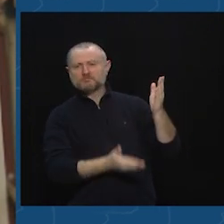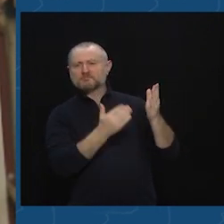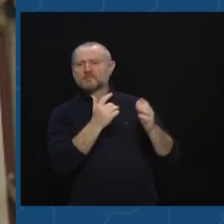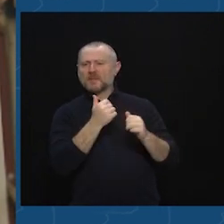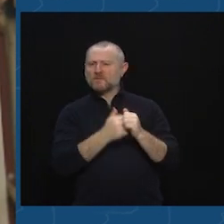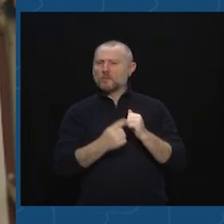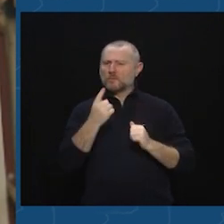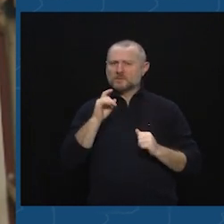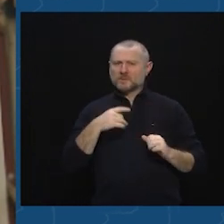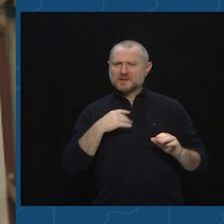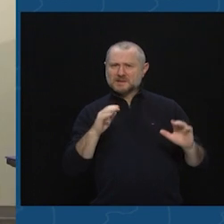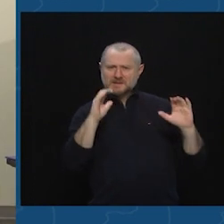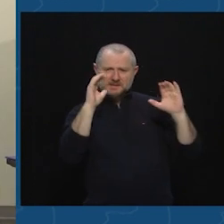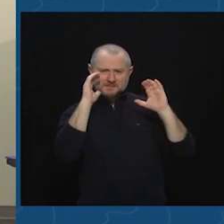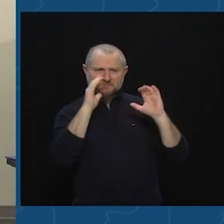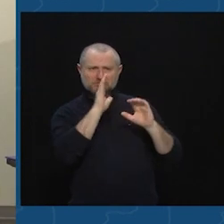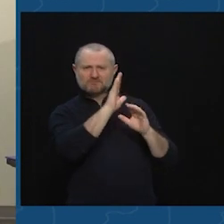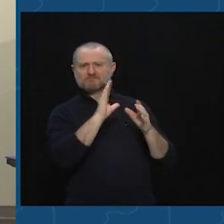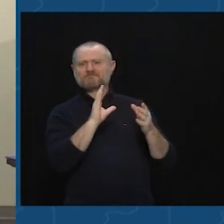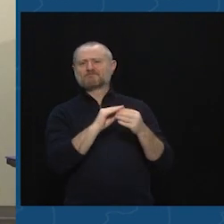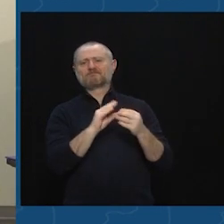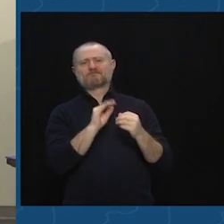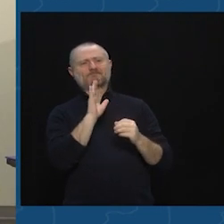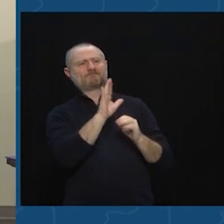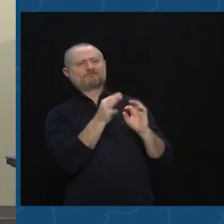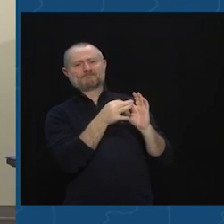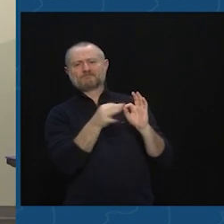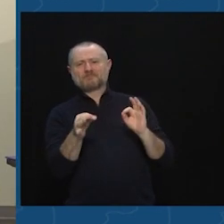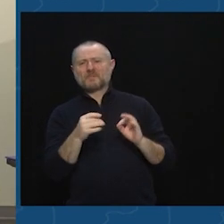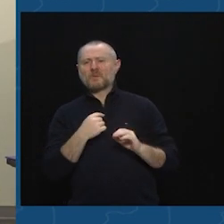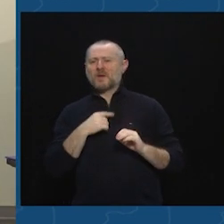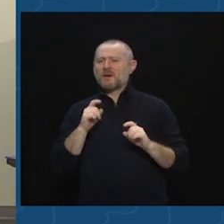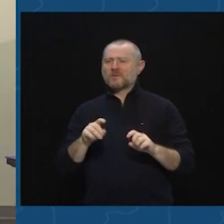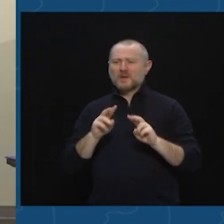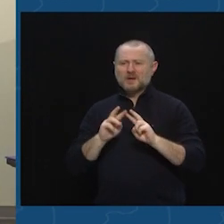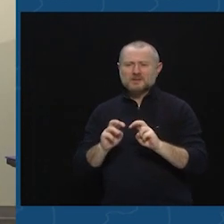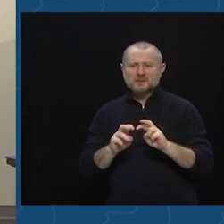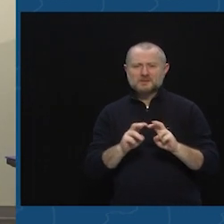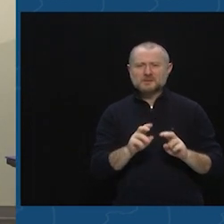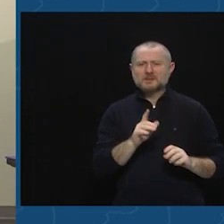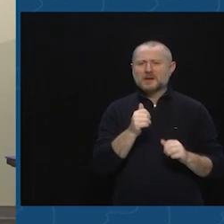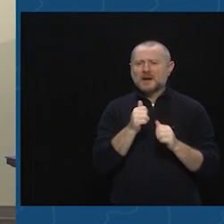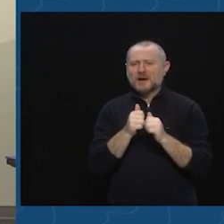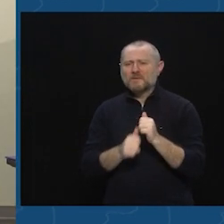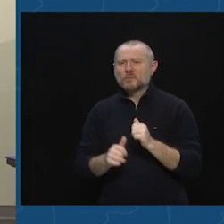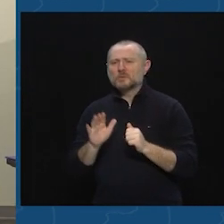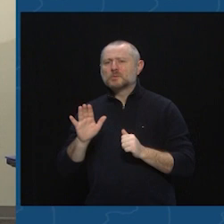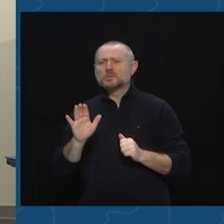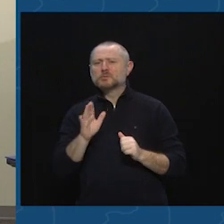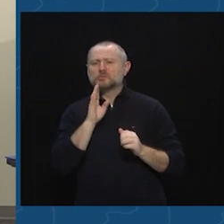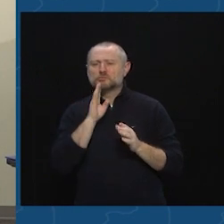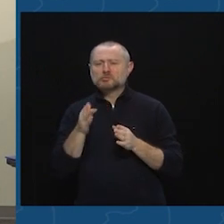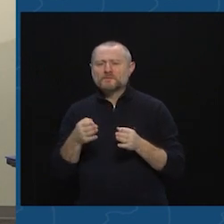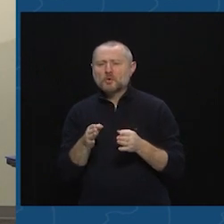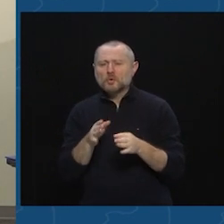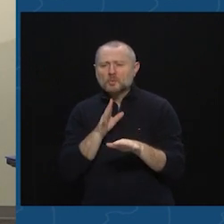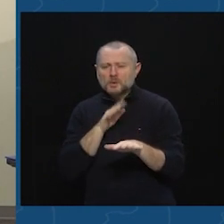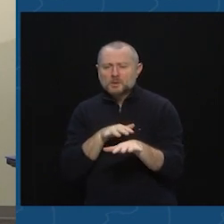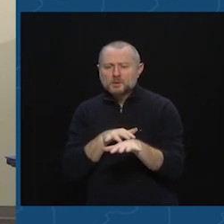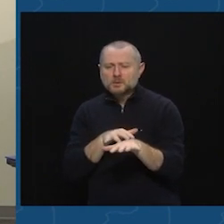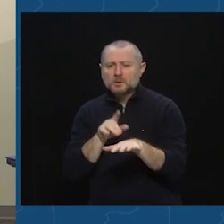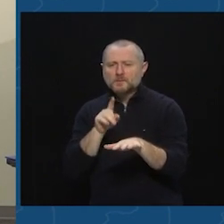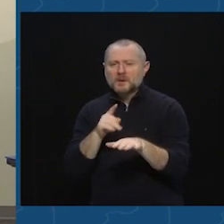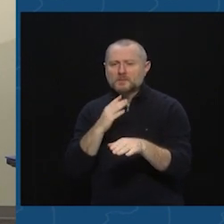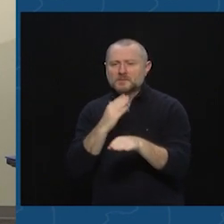what she stated. We have to analyze every river and dam every river to stop